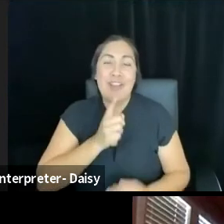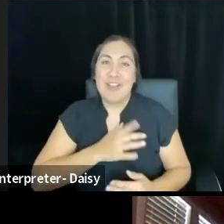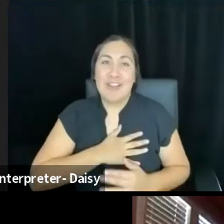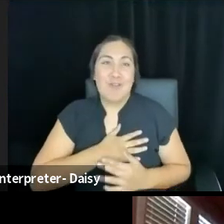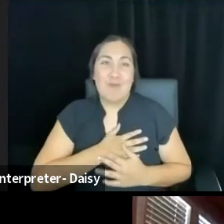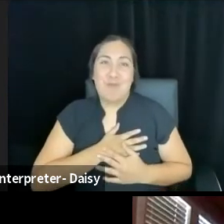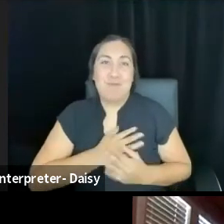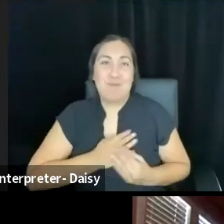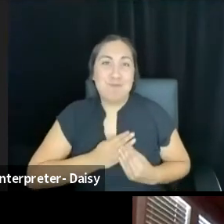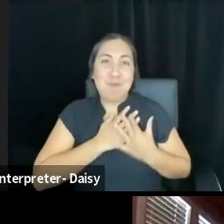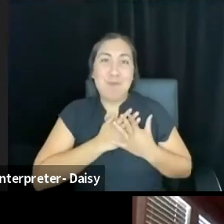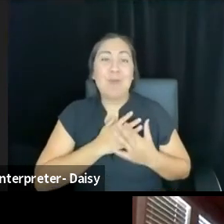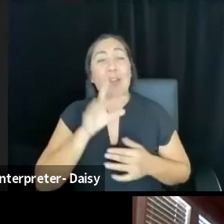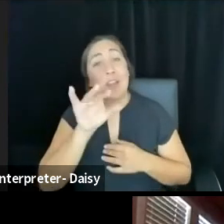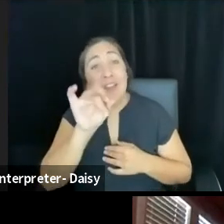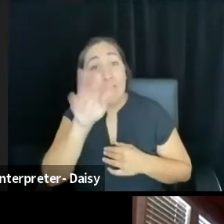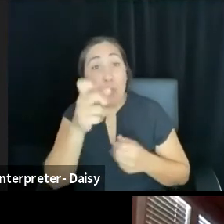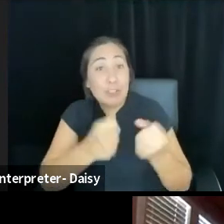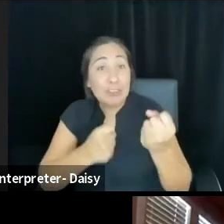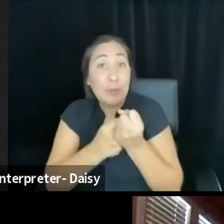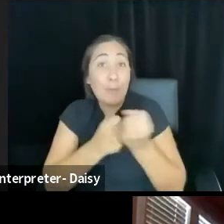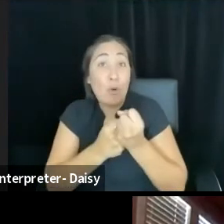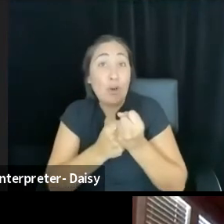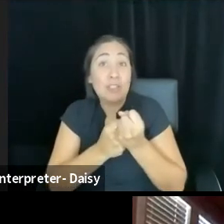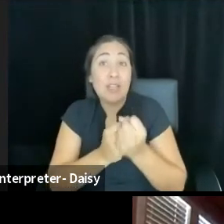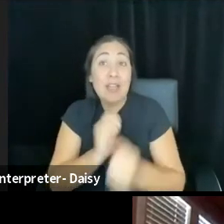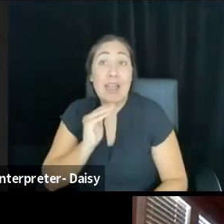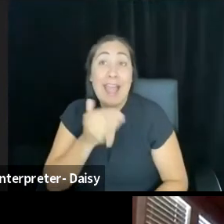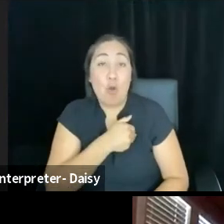administrators of color, you can Venmo directly to